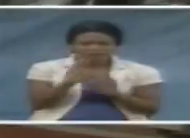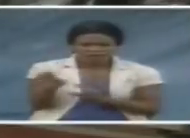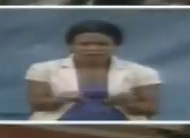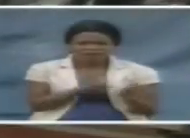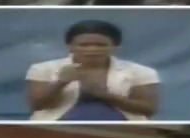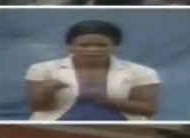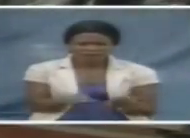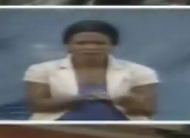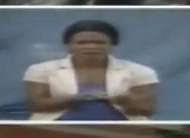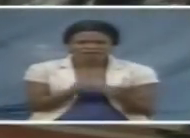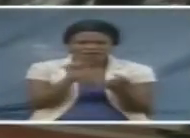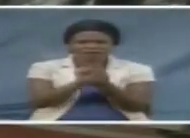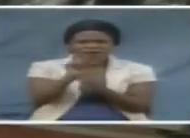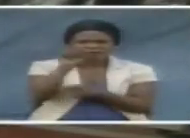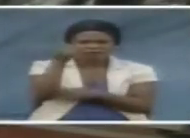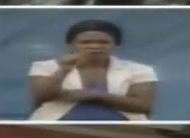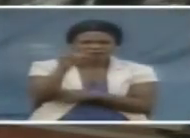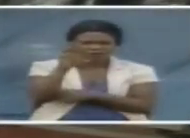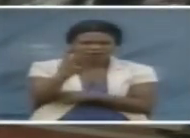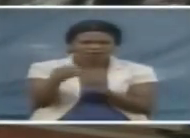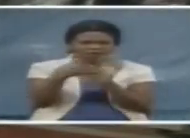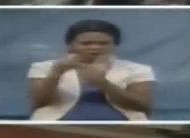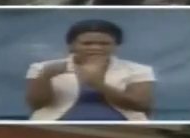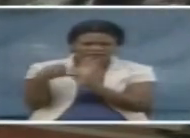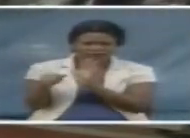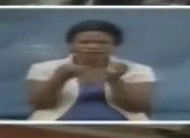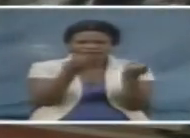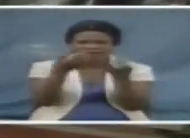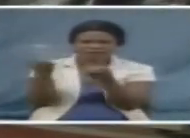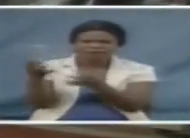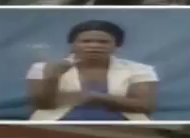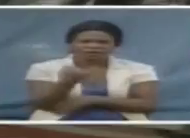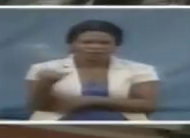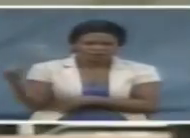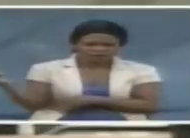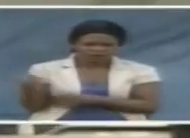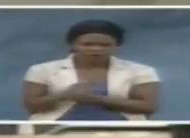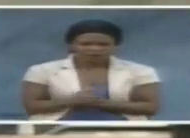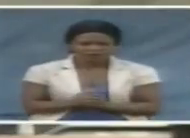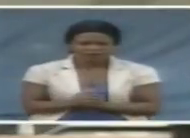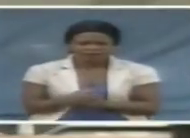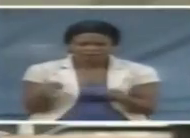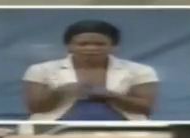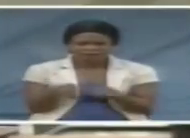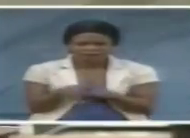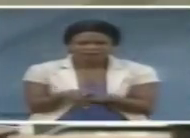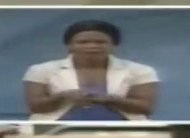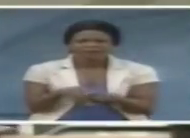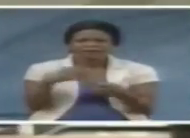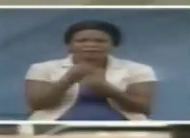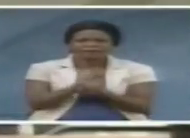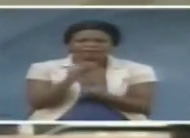Financial Sector Assessment Plan, undertaken in mid-2016, identified a number